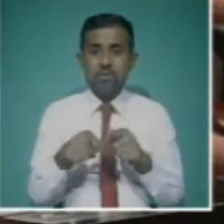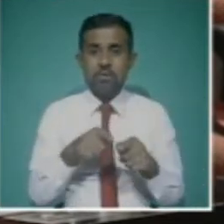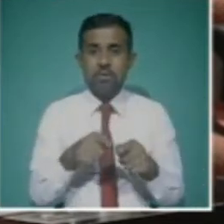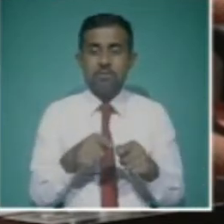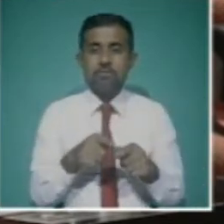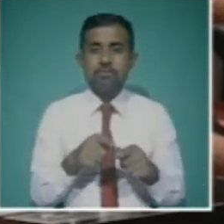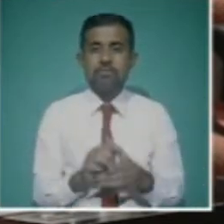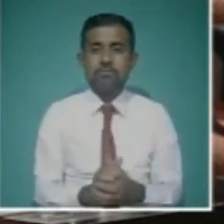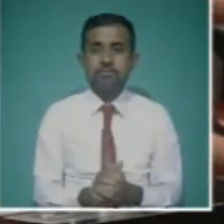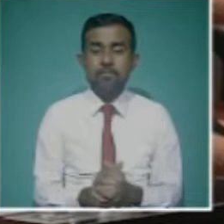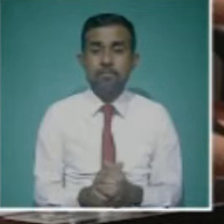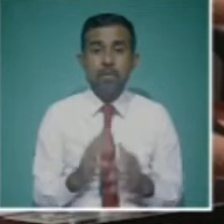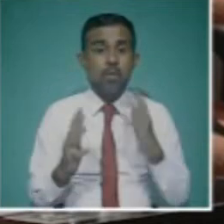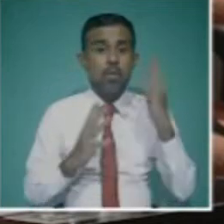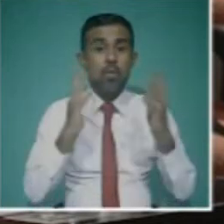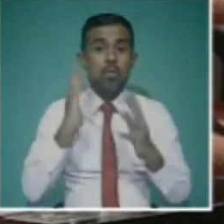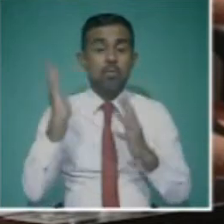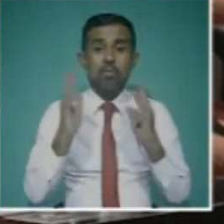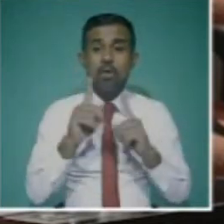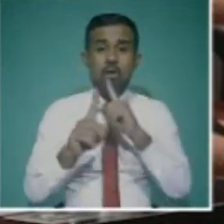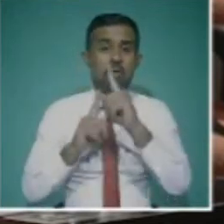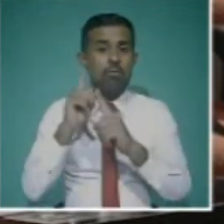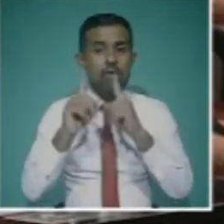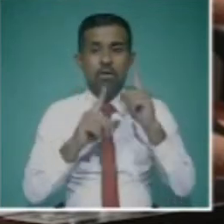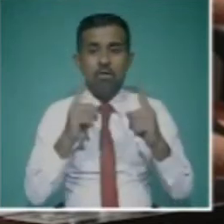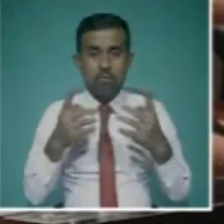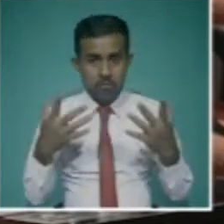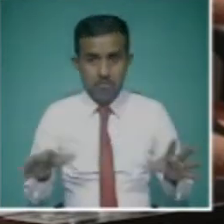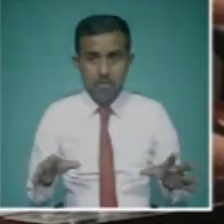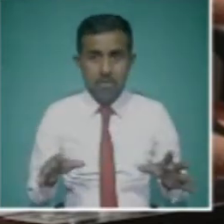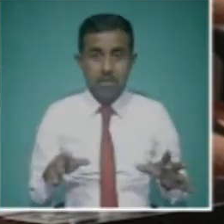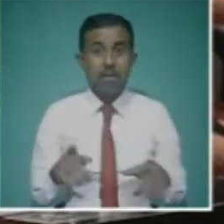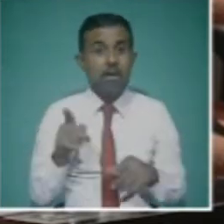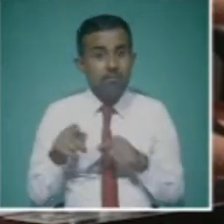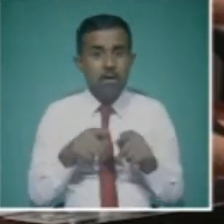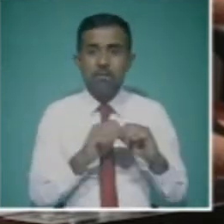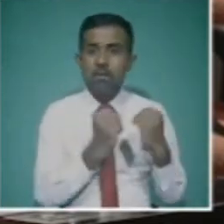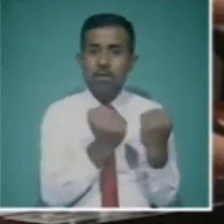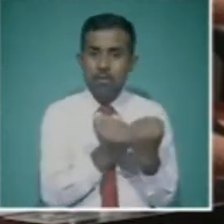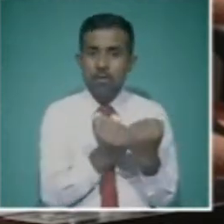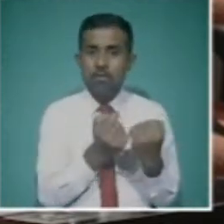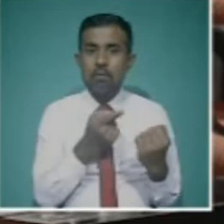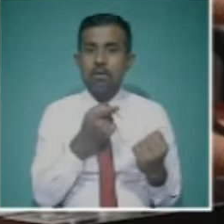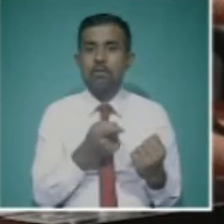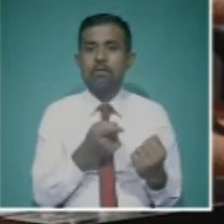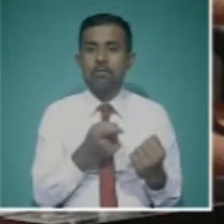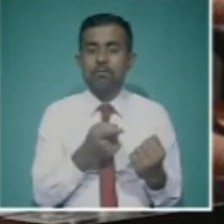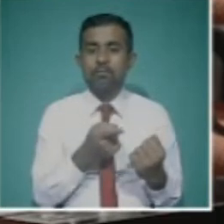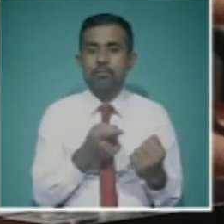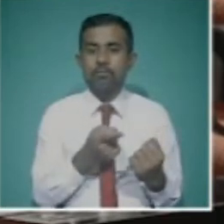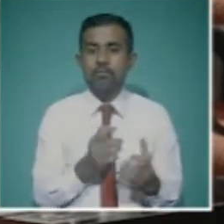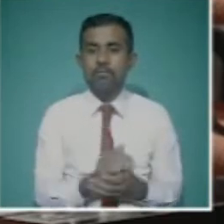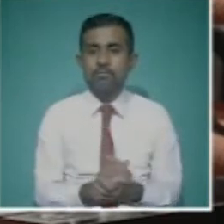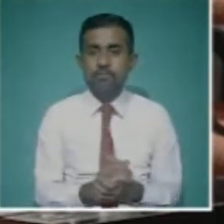world over, and if that such an organization and the struggle can in fact be brought to an